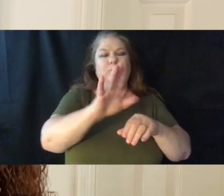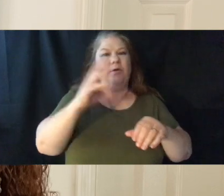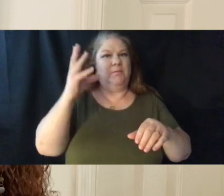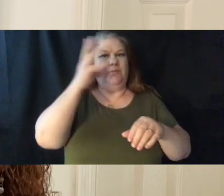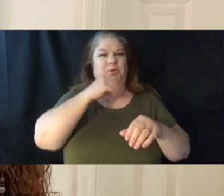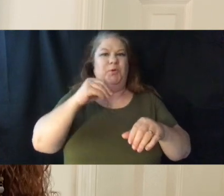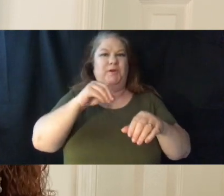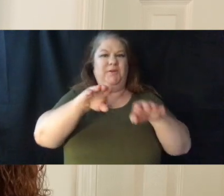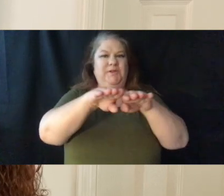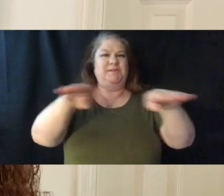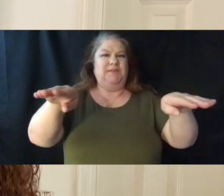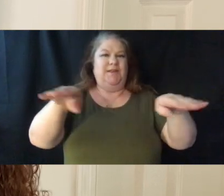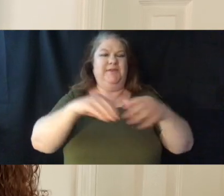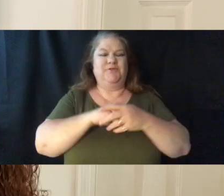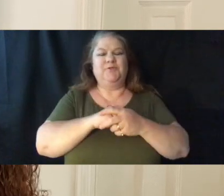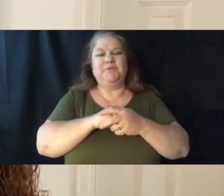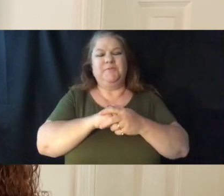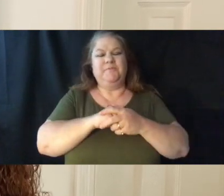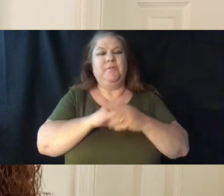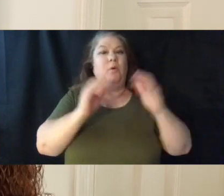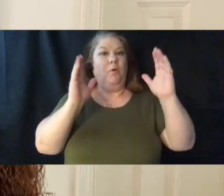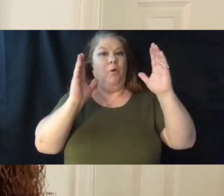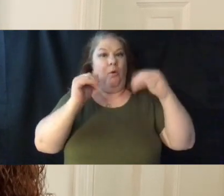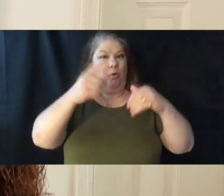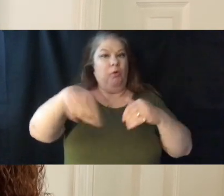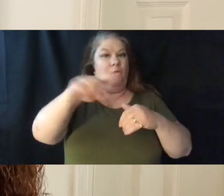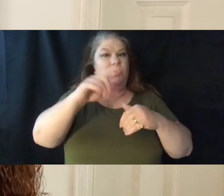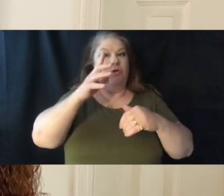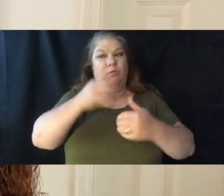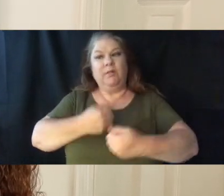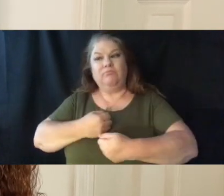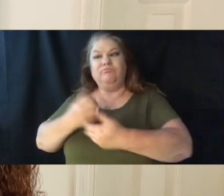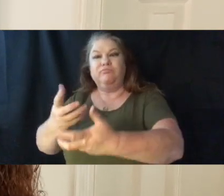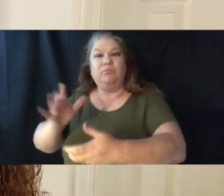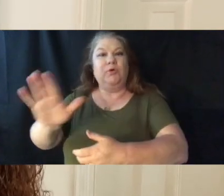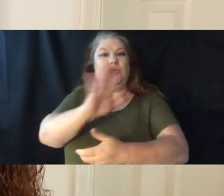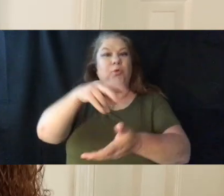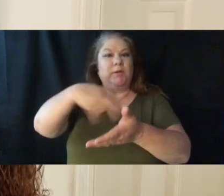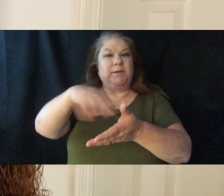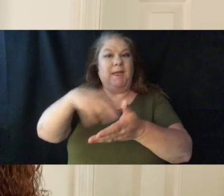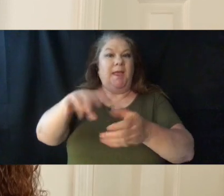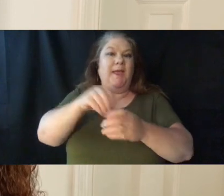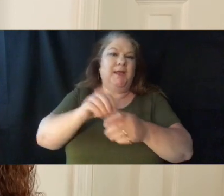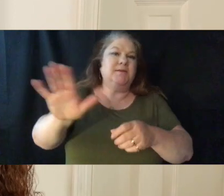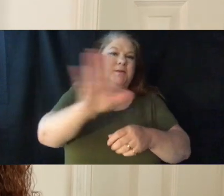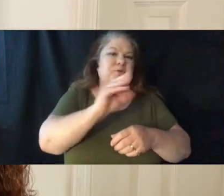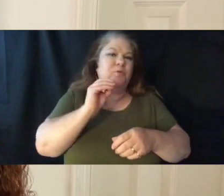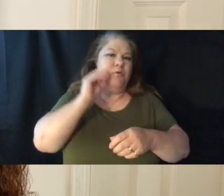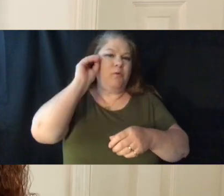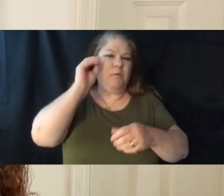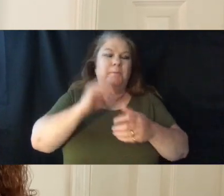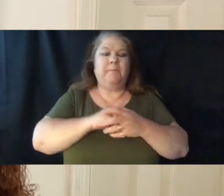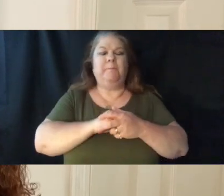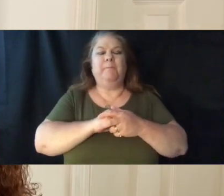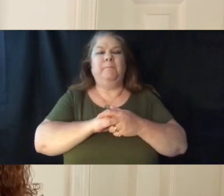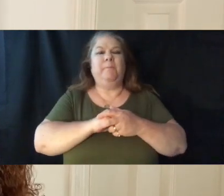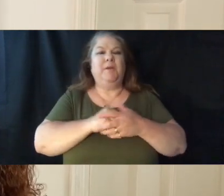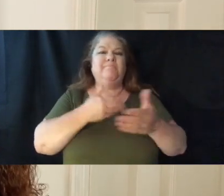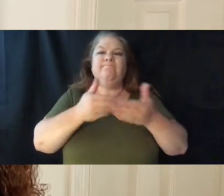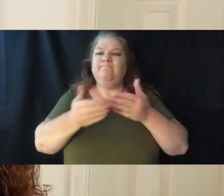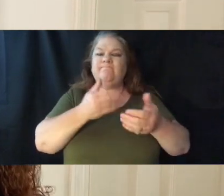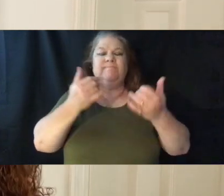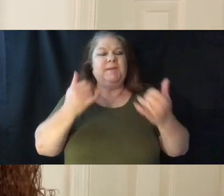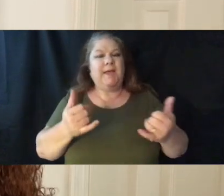your beauty on the stage. I hope you'll share it with them in your homes. Despite these